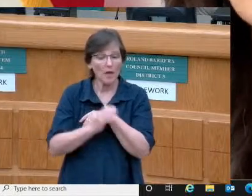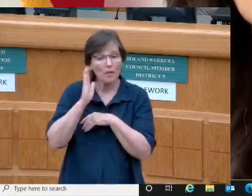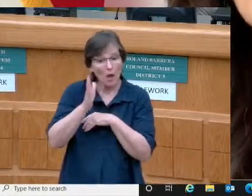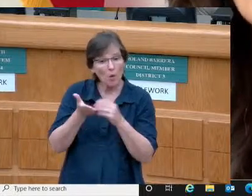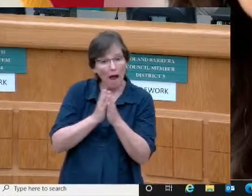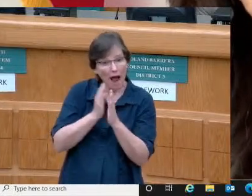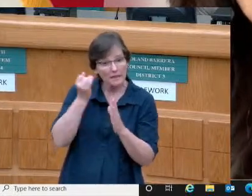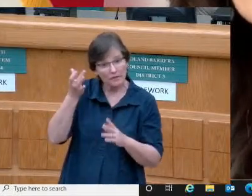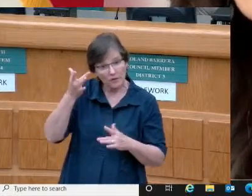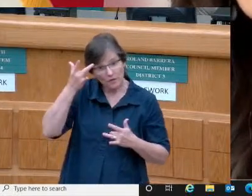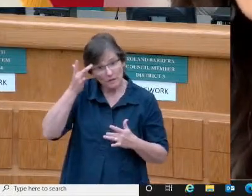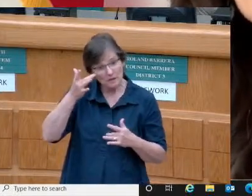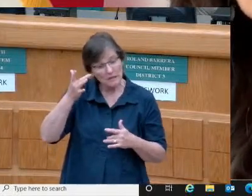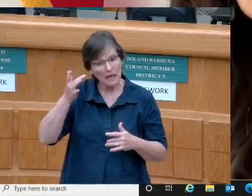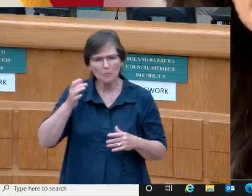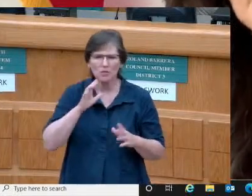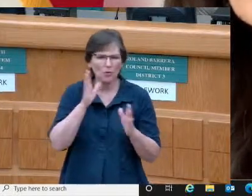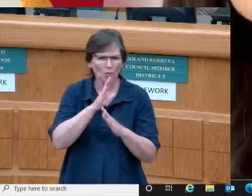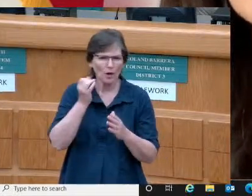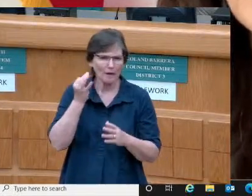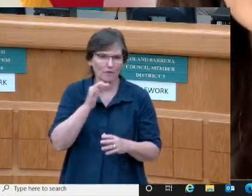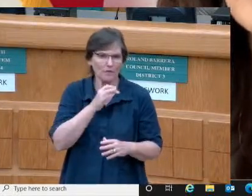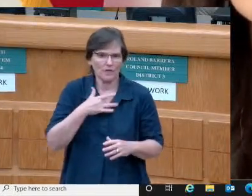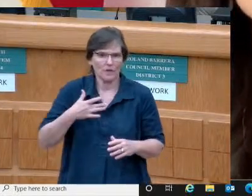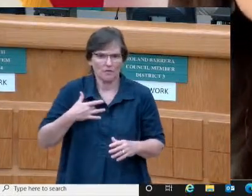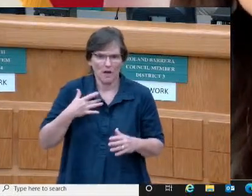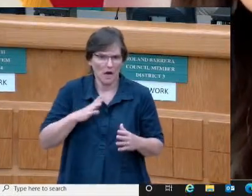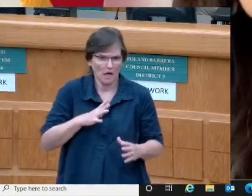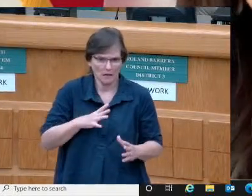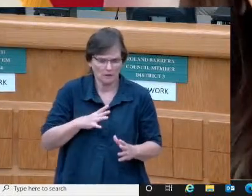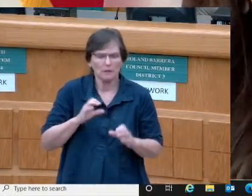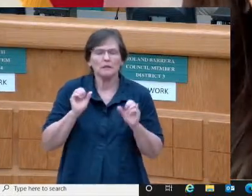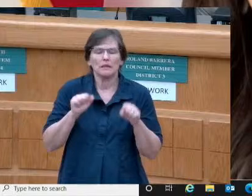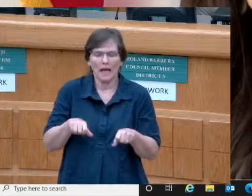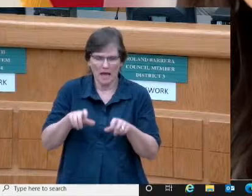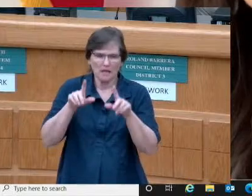activities that we have a tremendous role in playing from our